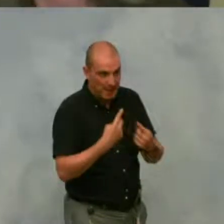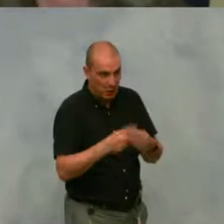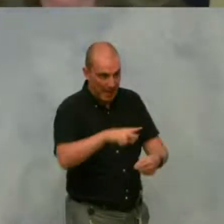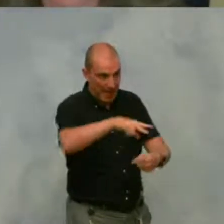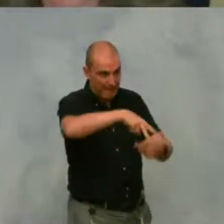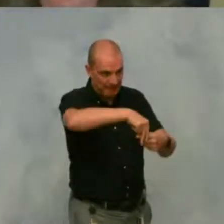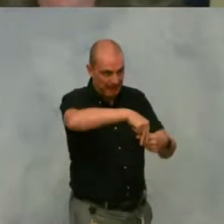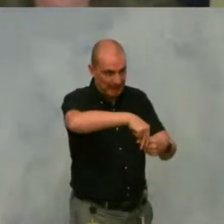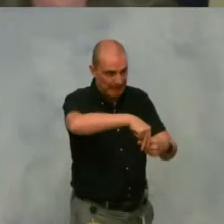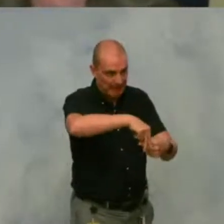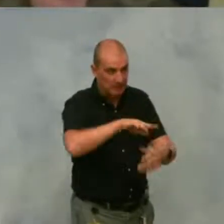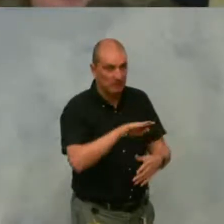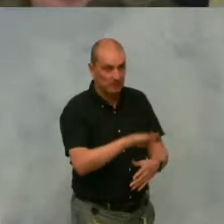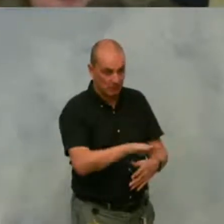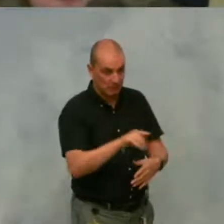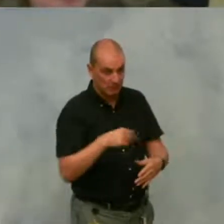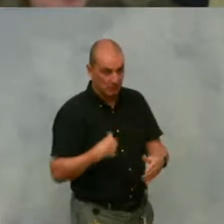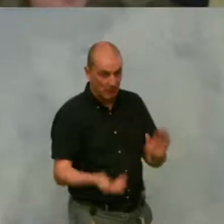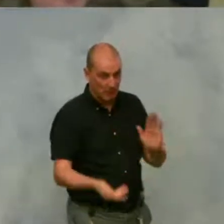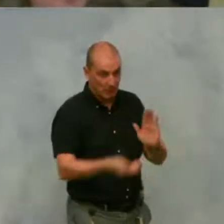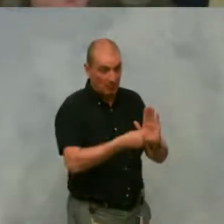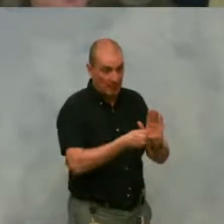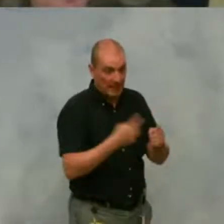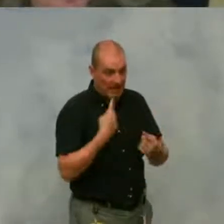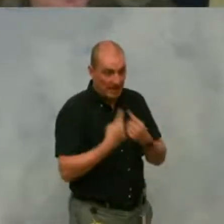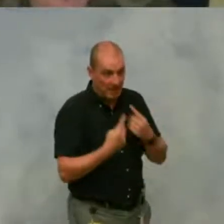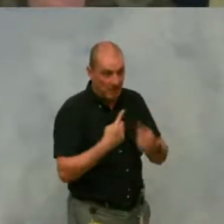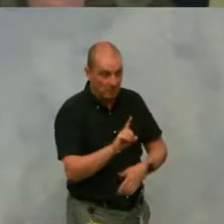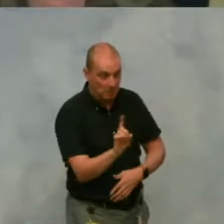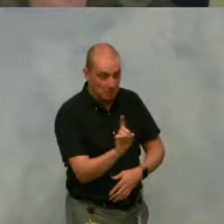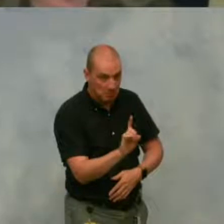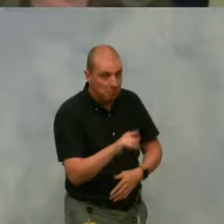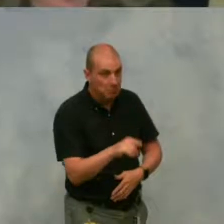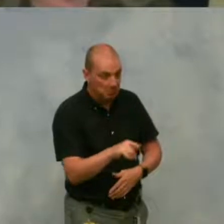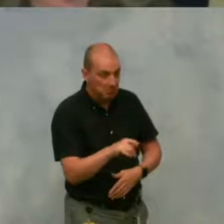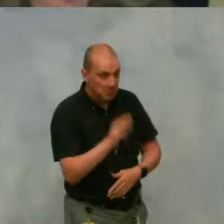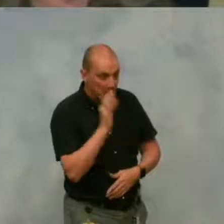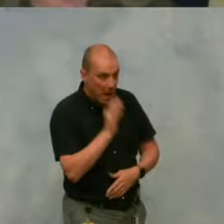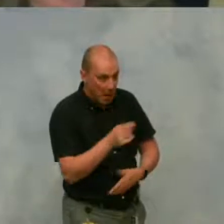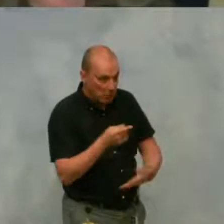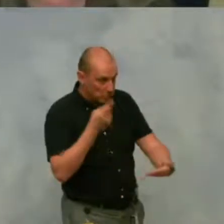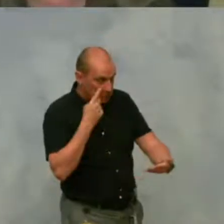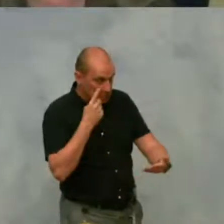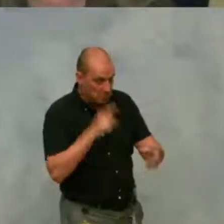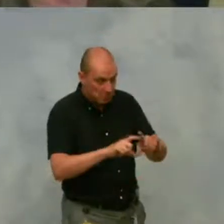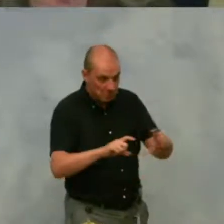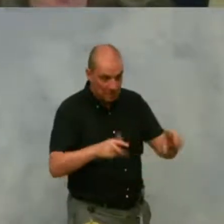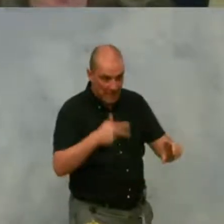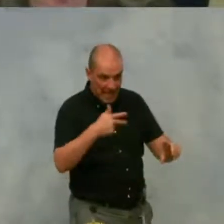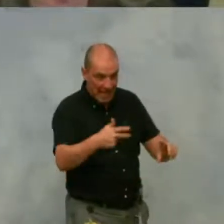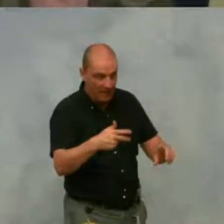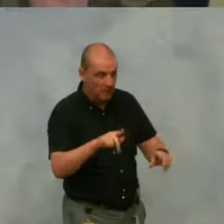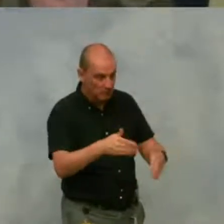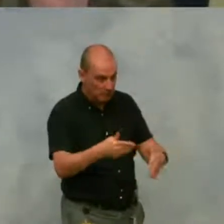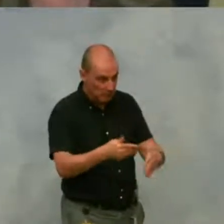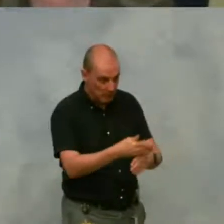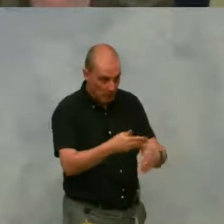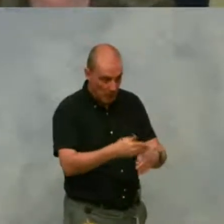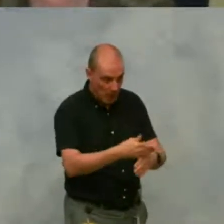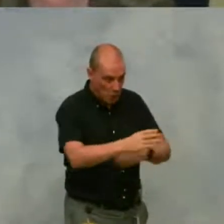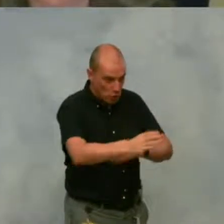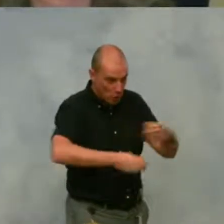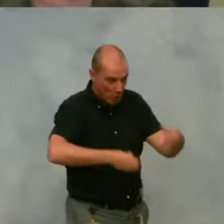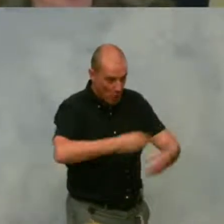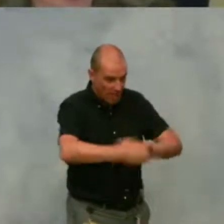In terms of other information contained within the report, draw your attention to section 8 and our labour turnover figure. So again, it's